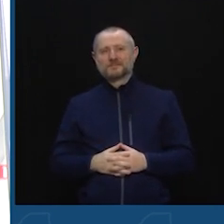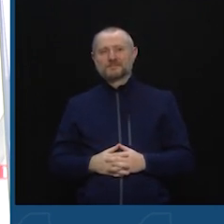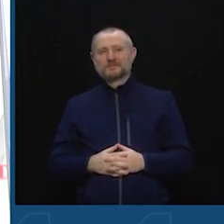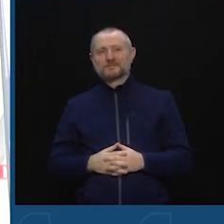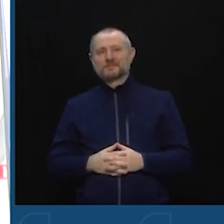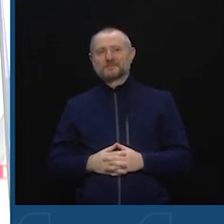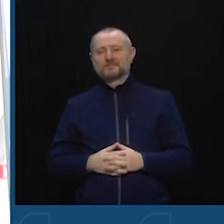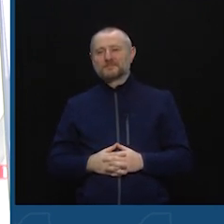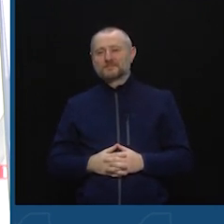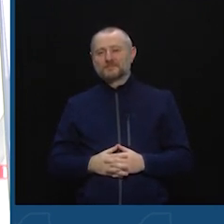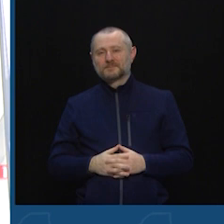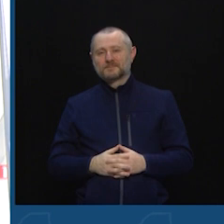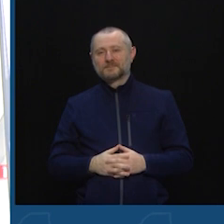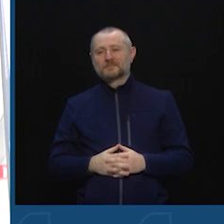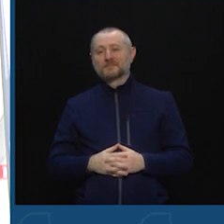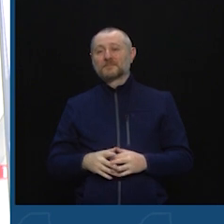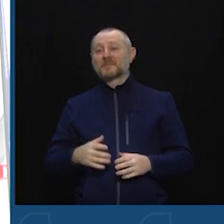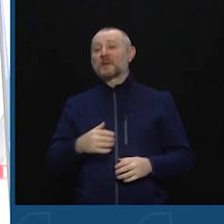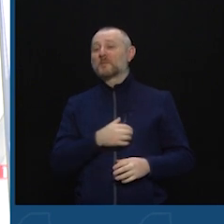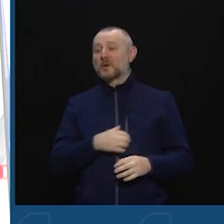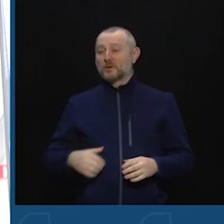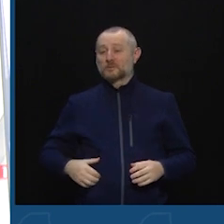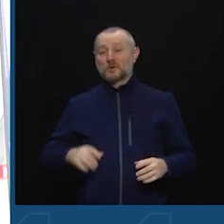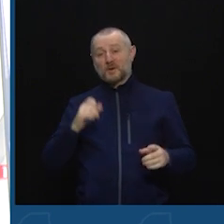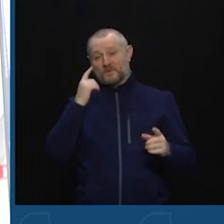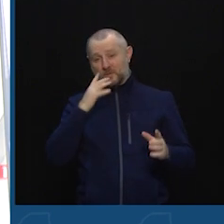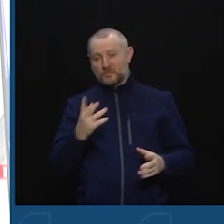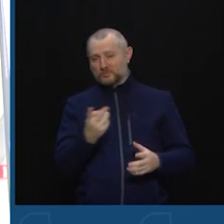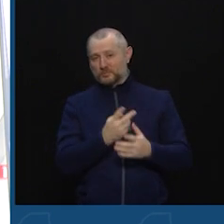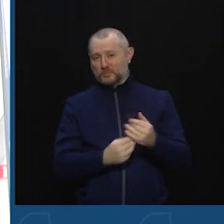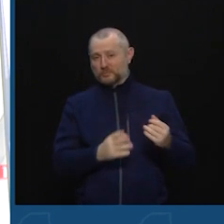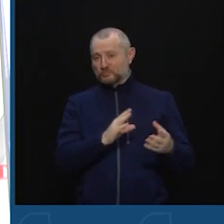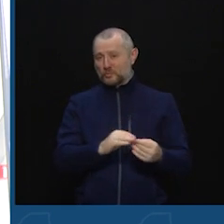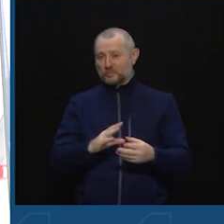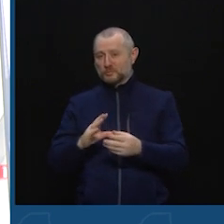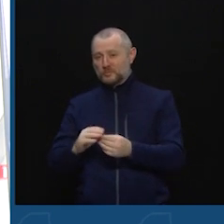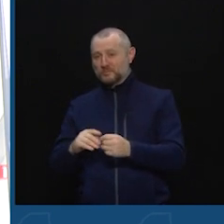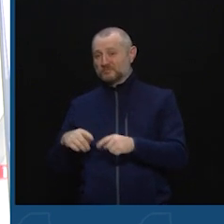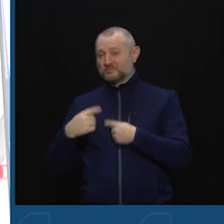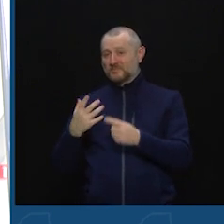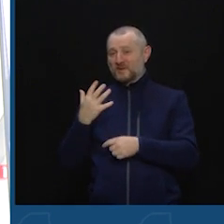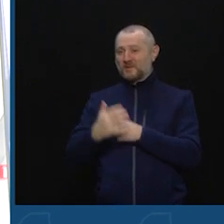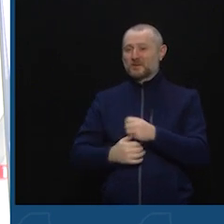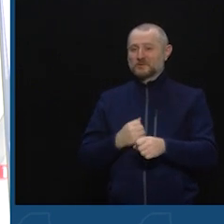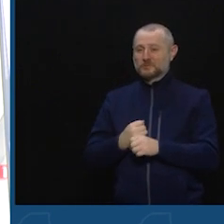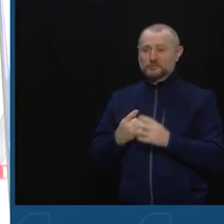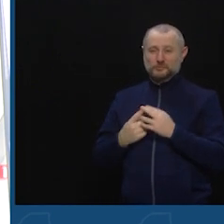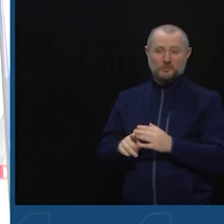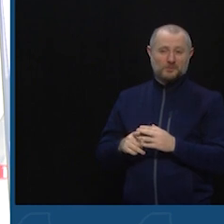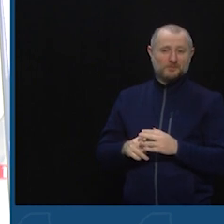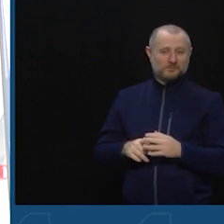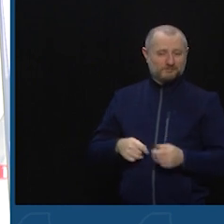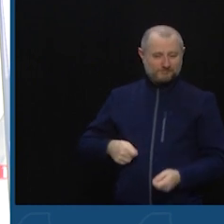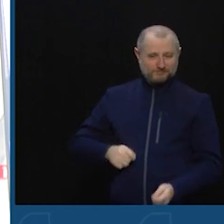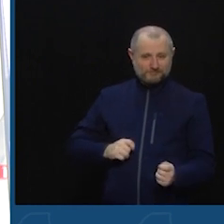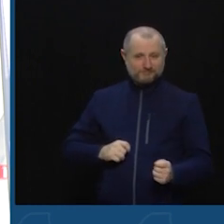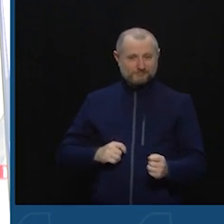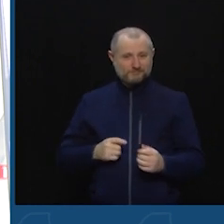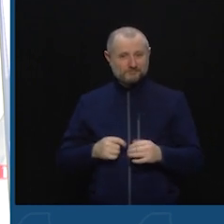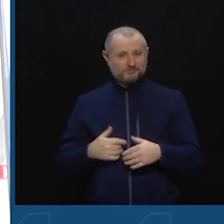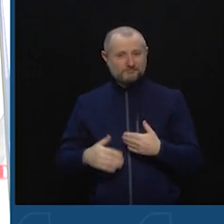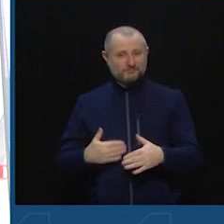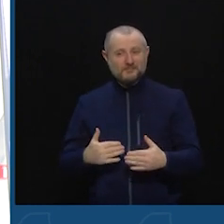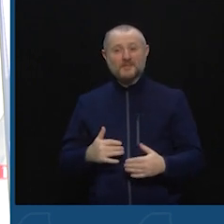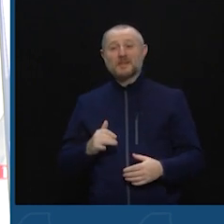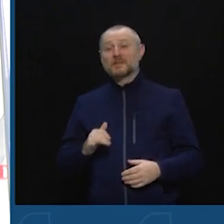And as the mayor and the governor have noted, in the 5 years since groundbreaking, LaGuardia has gone from worst